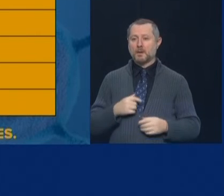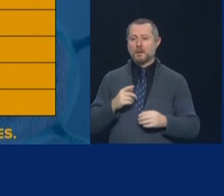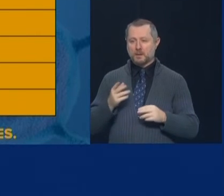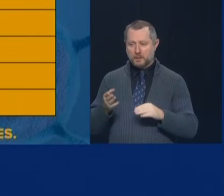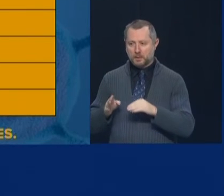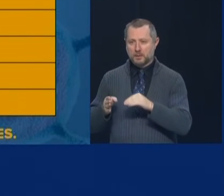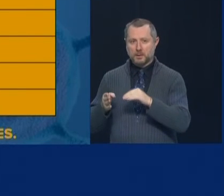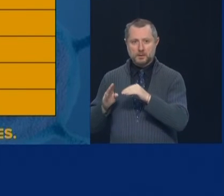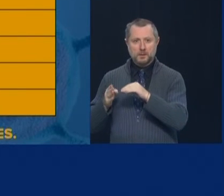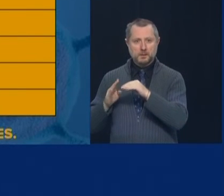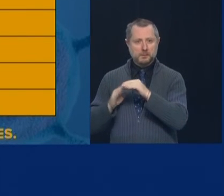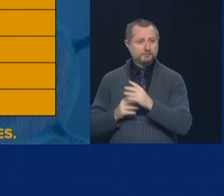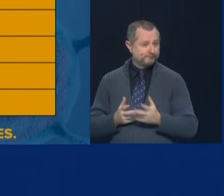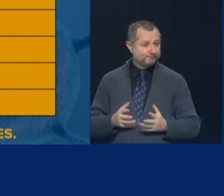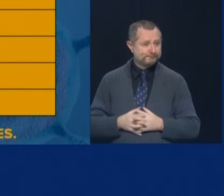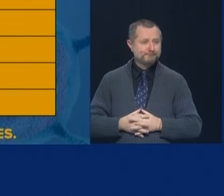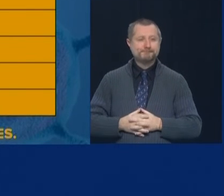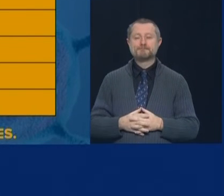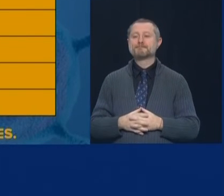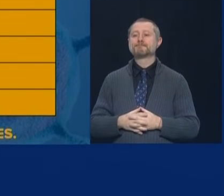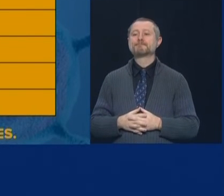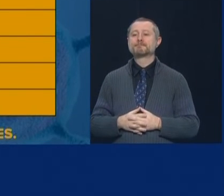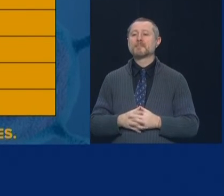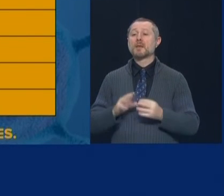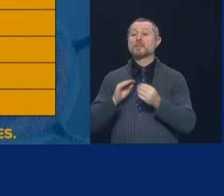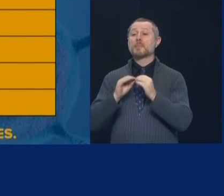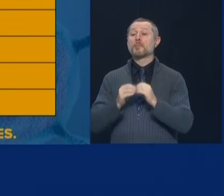By number of cases,